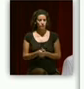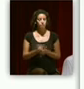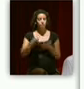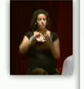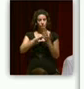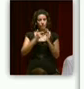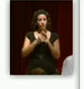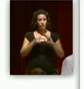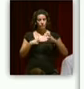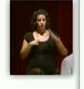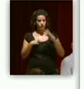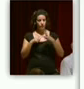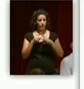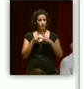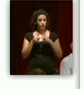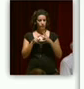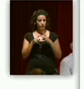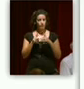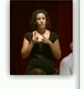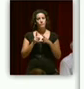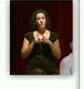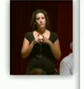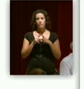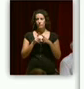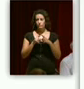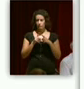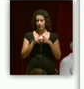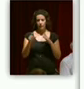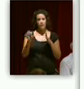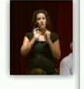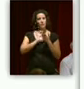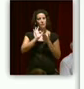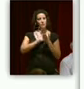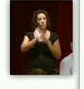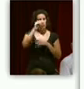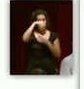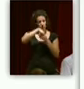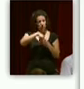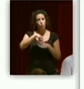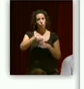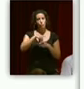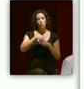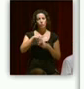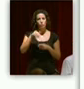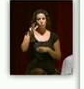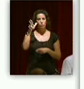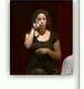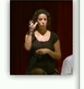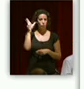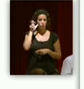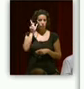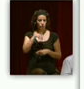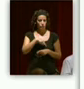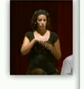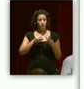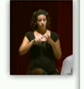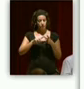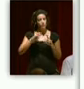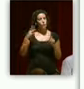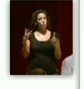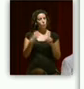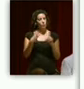synchronized with whatever is being played at that moment. So there's a server side that stores all